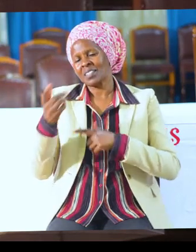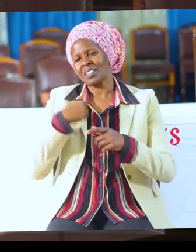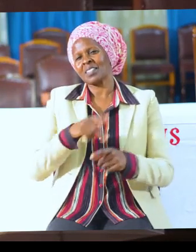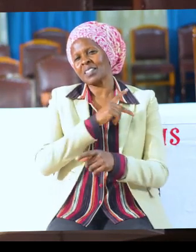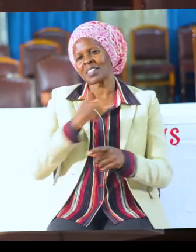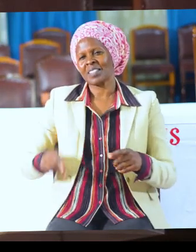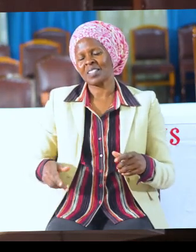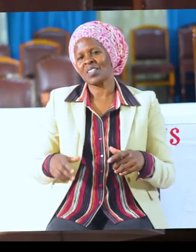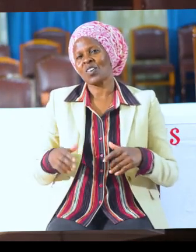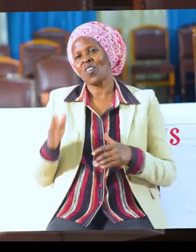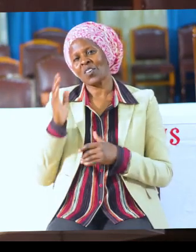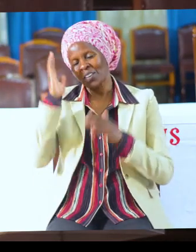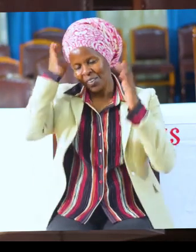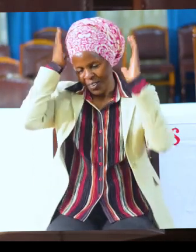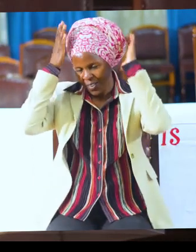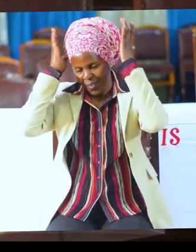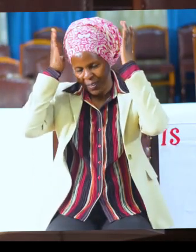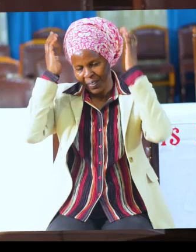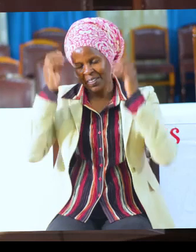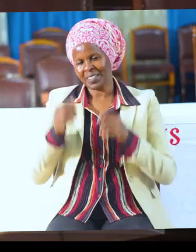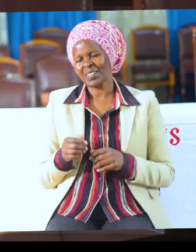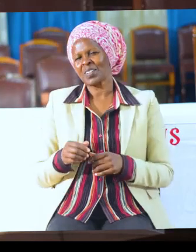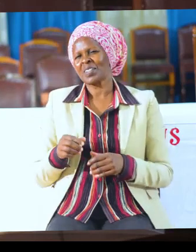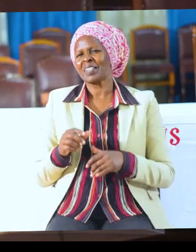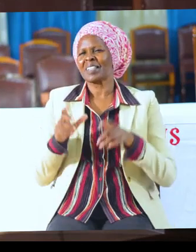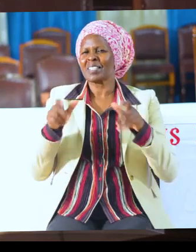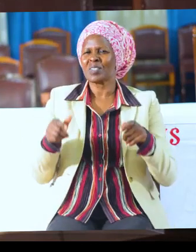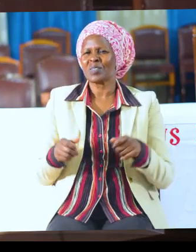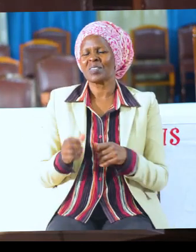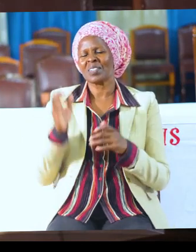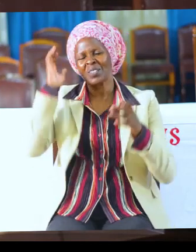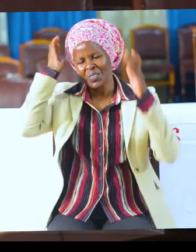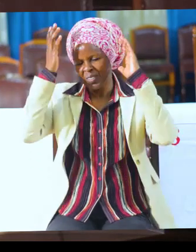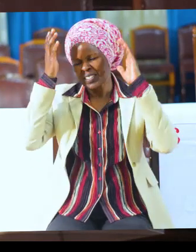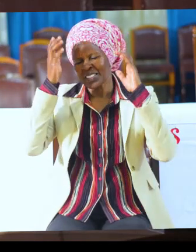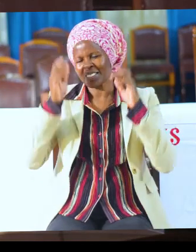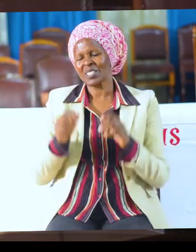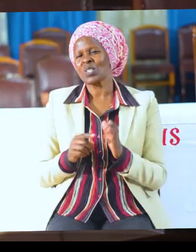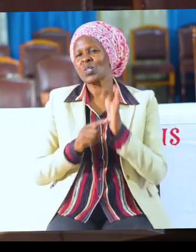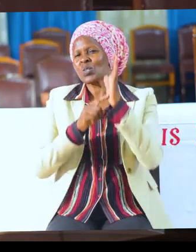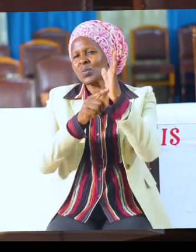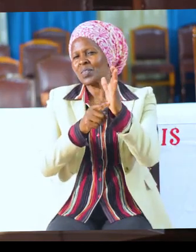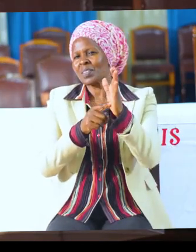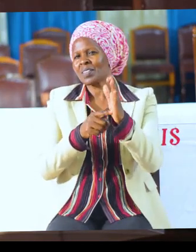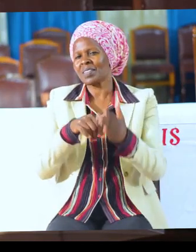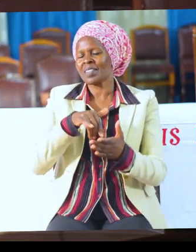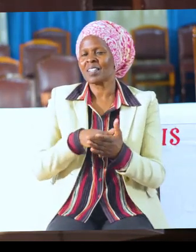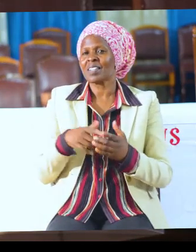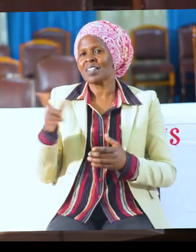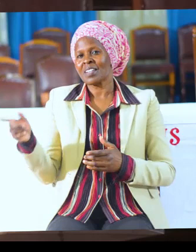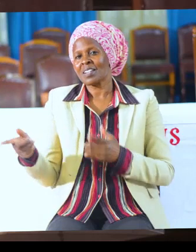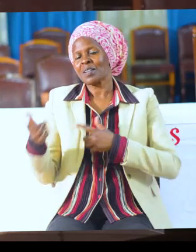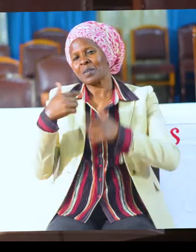king, riding on a donkey. And riding on a donkey signifies that he was coming as